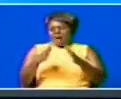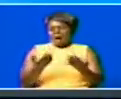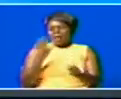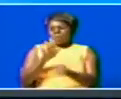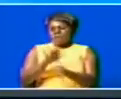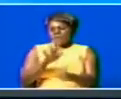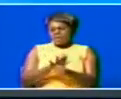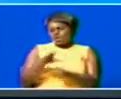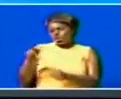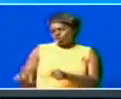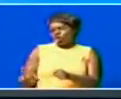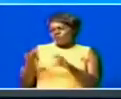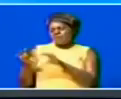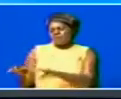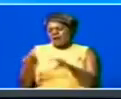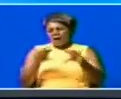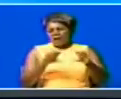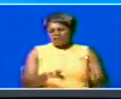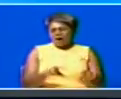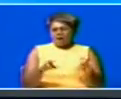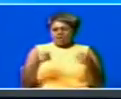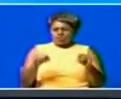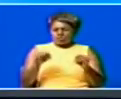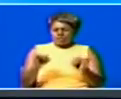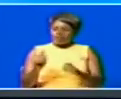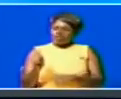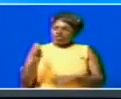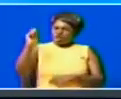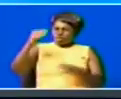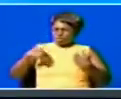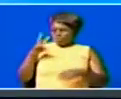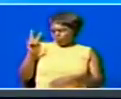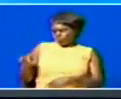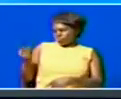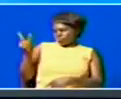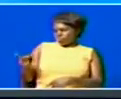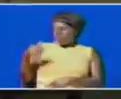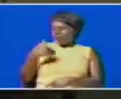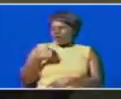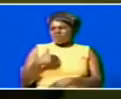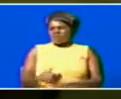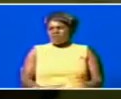many of them struggle to stand tall before those who look down on them.